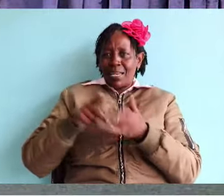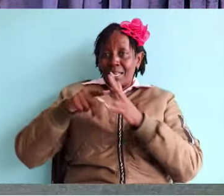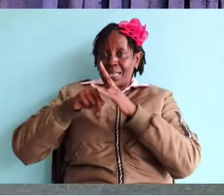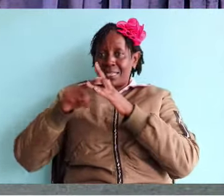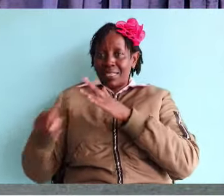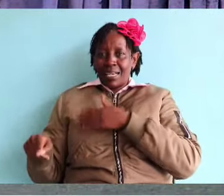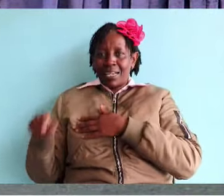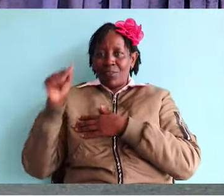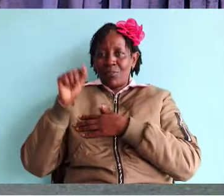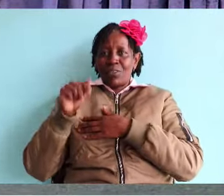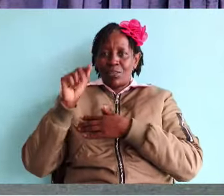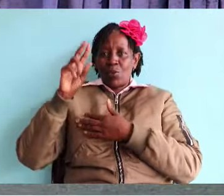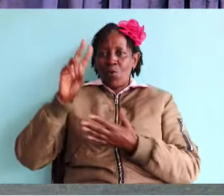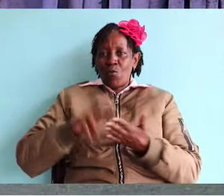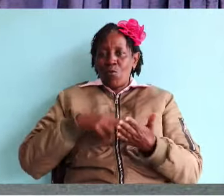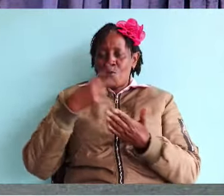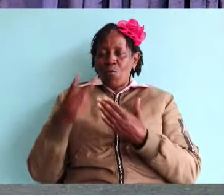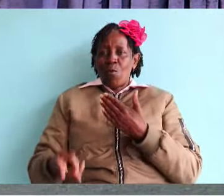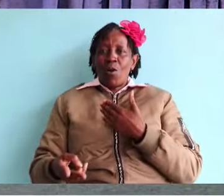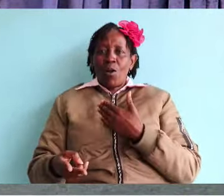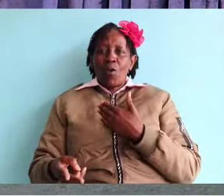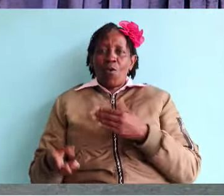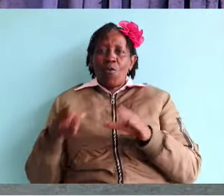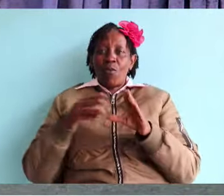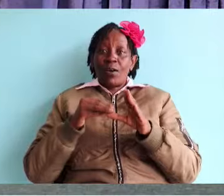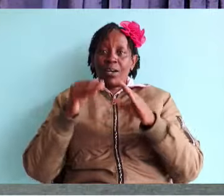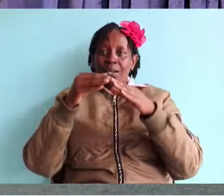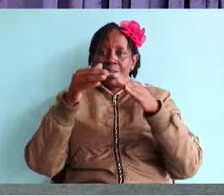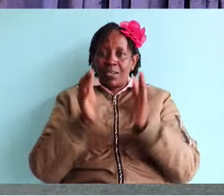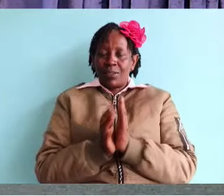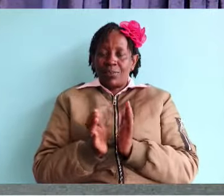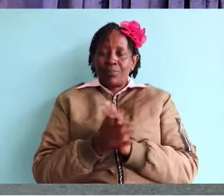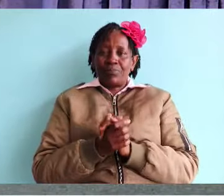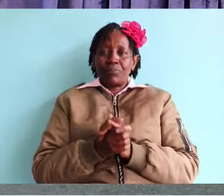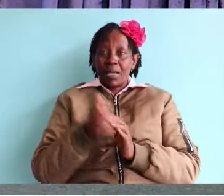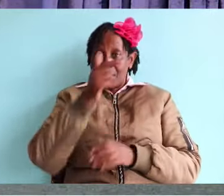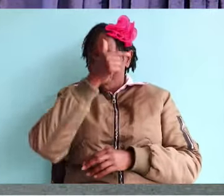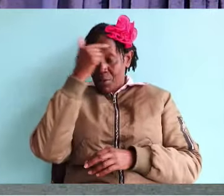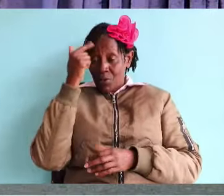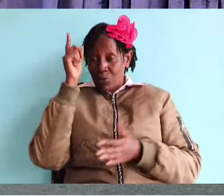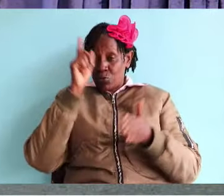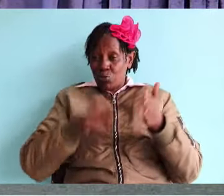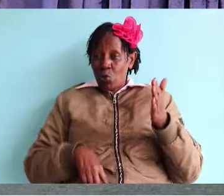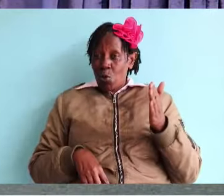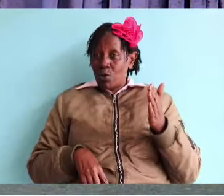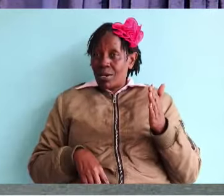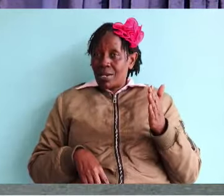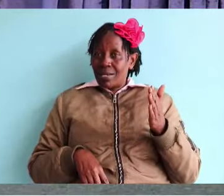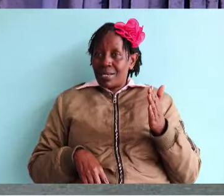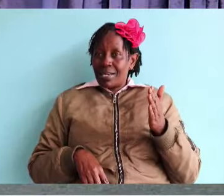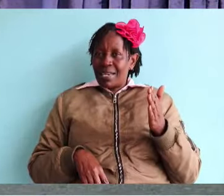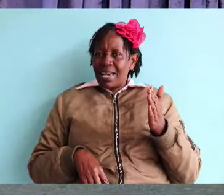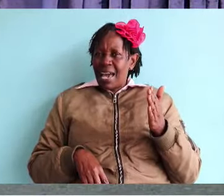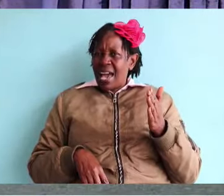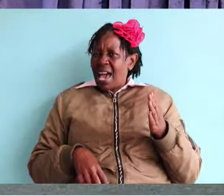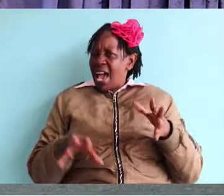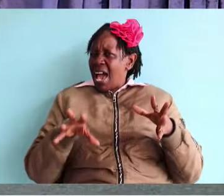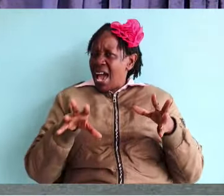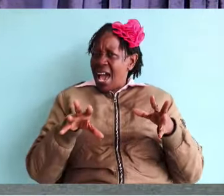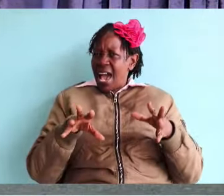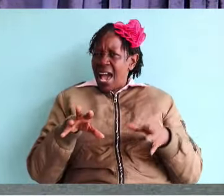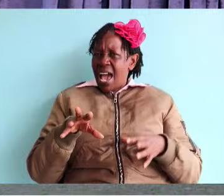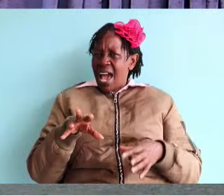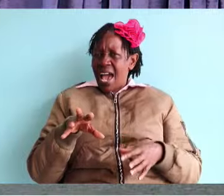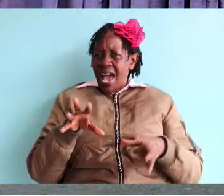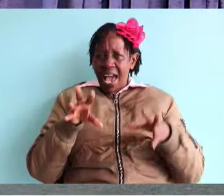the downfall of Gideon, because he did not acknowledge that